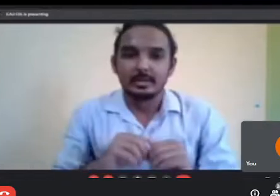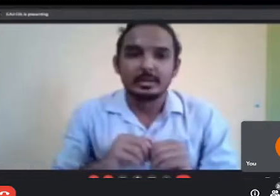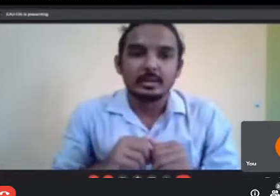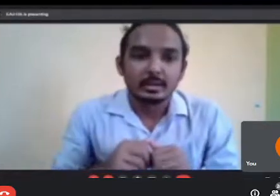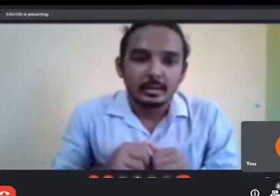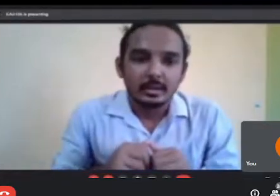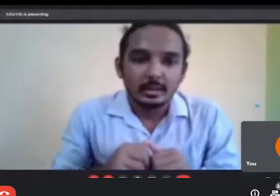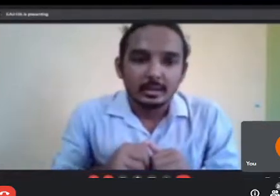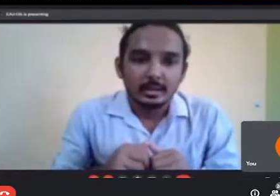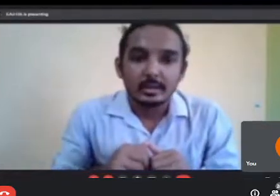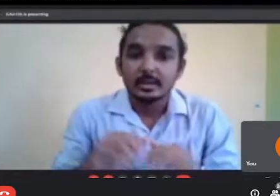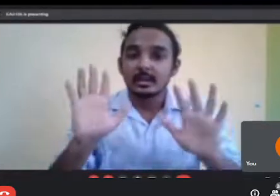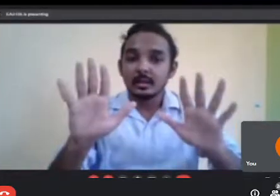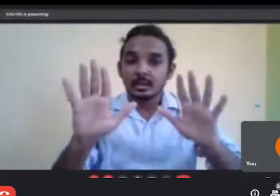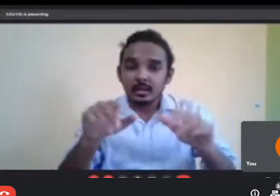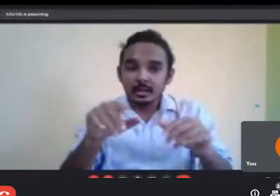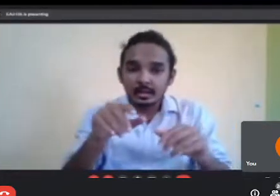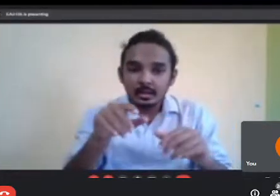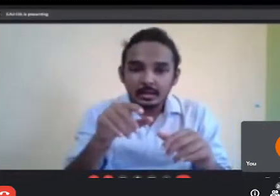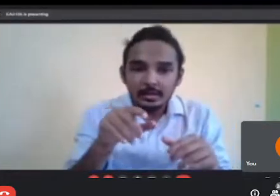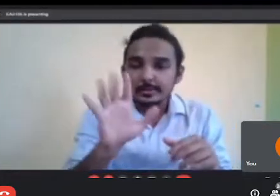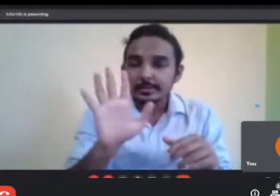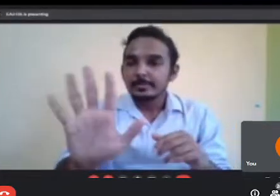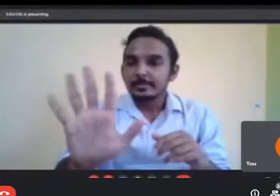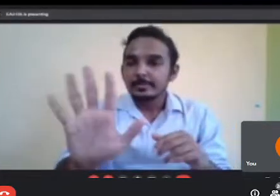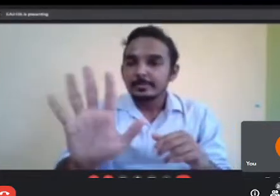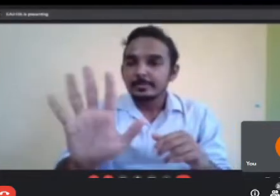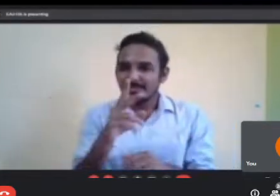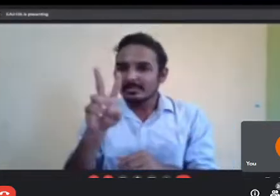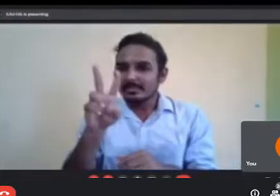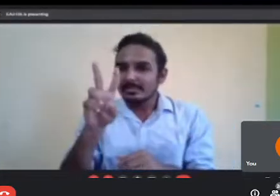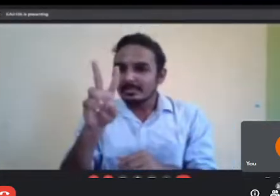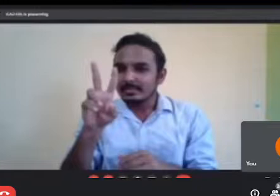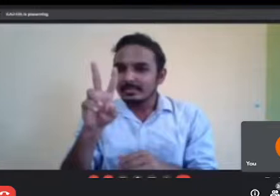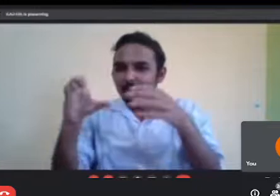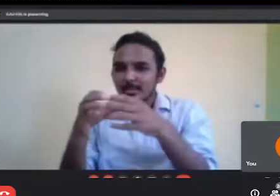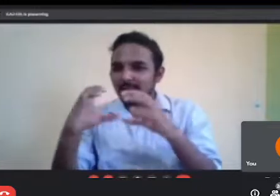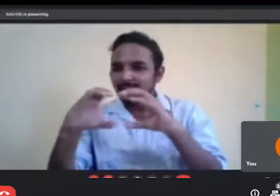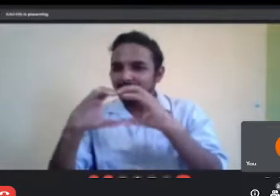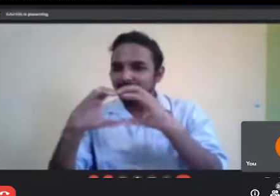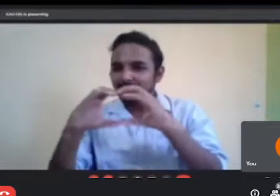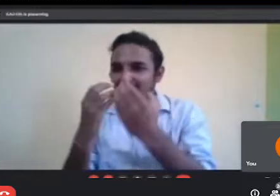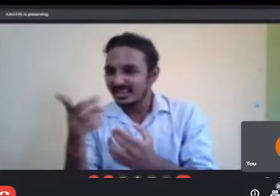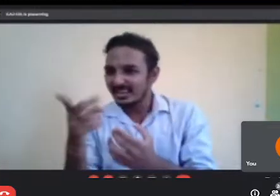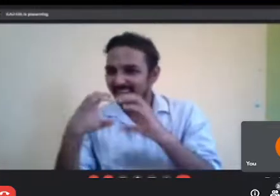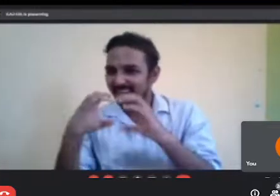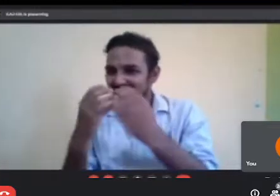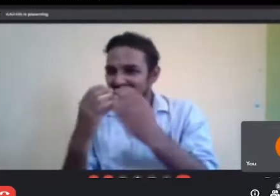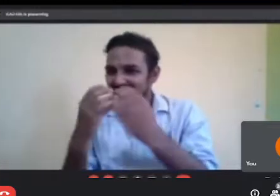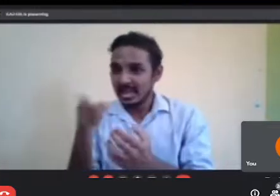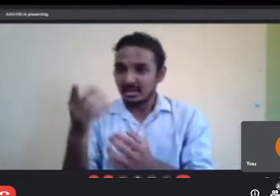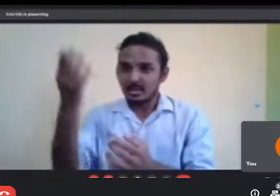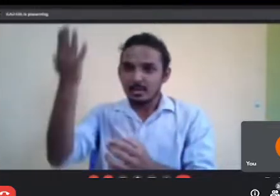We have to use art, drama, drawing, sign, multimedia.